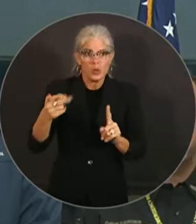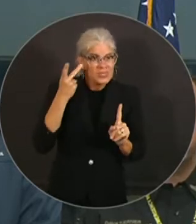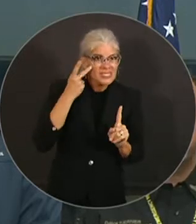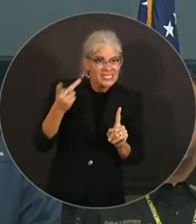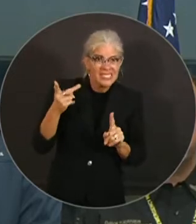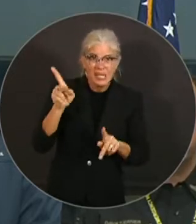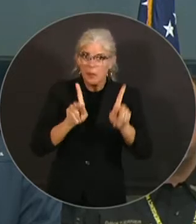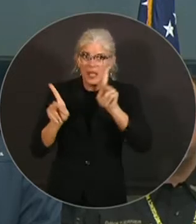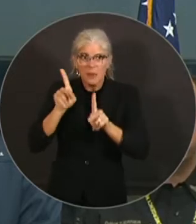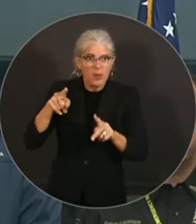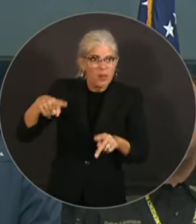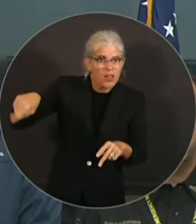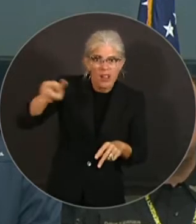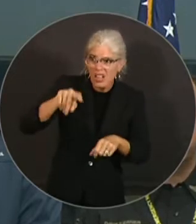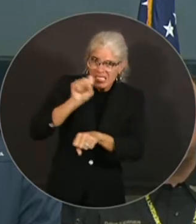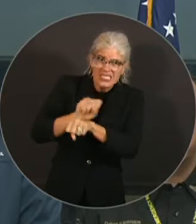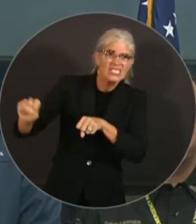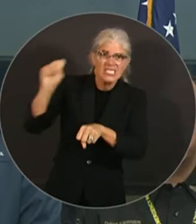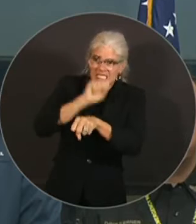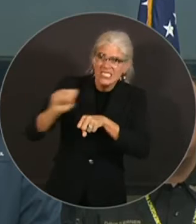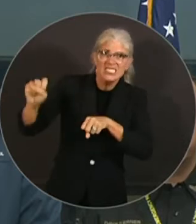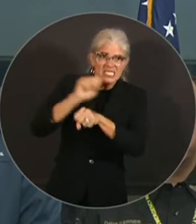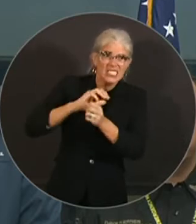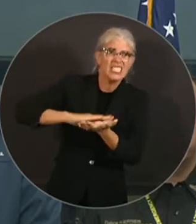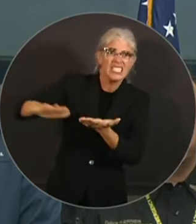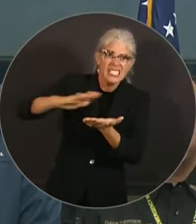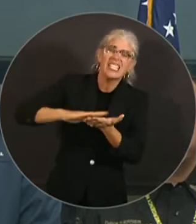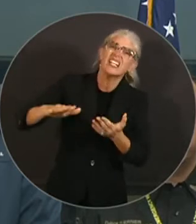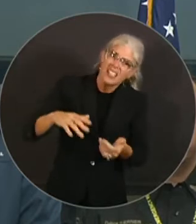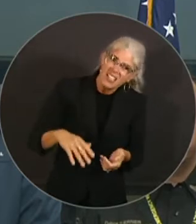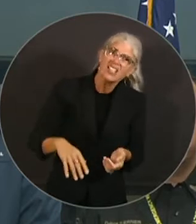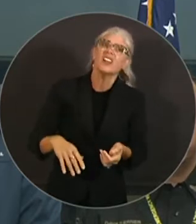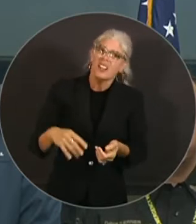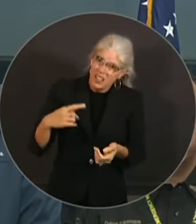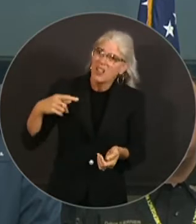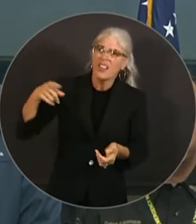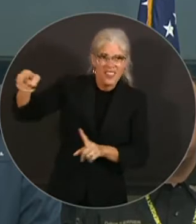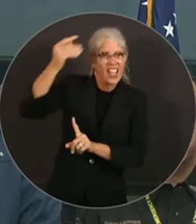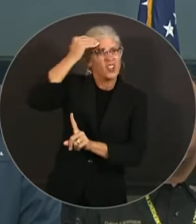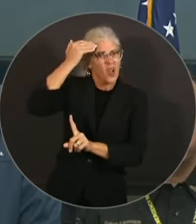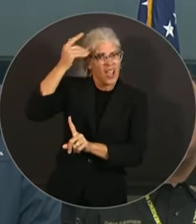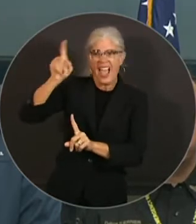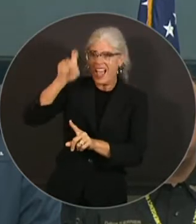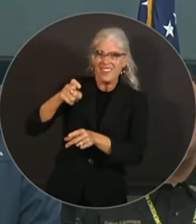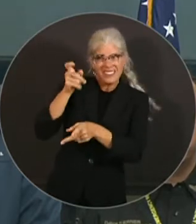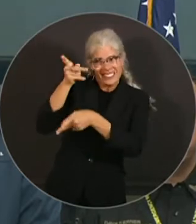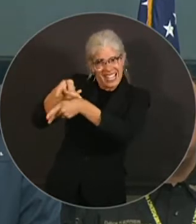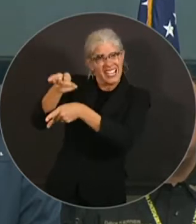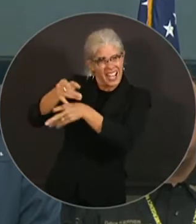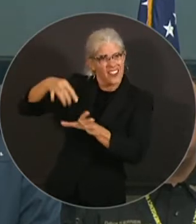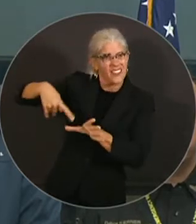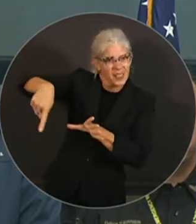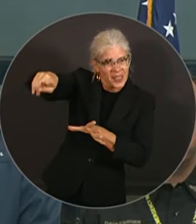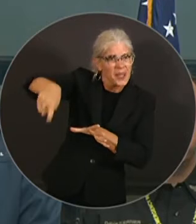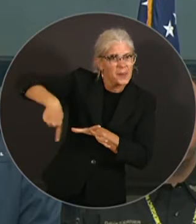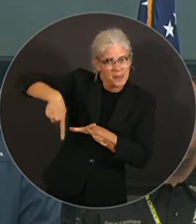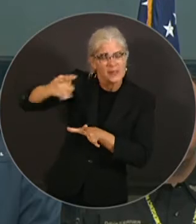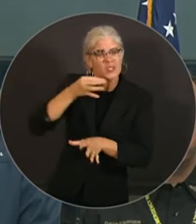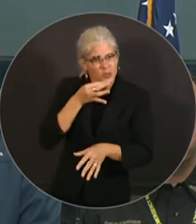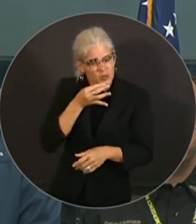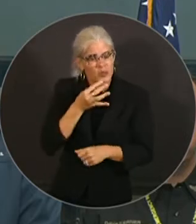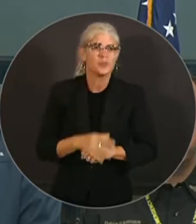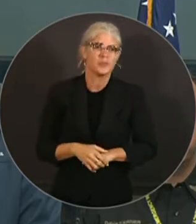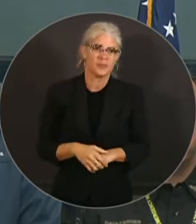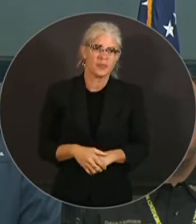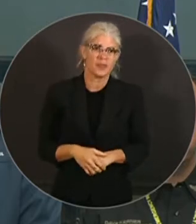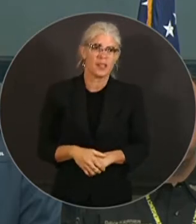work really hard. We got to get this, as much of this taken care of as possible. I know with Kevin